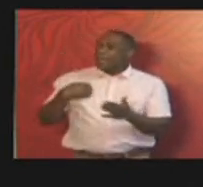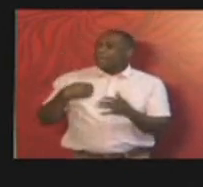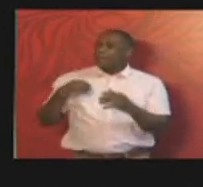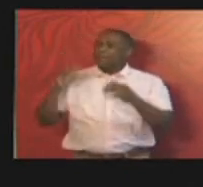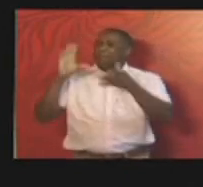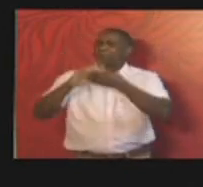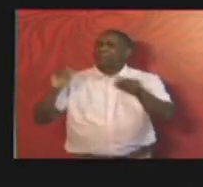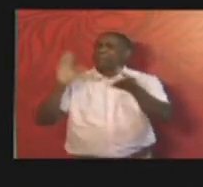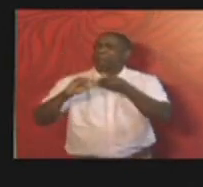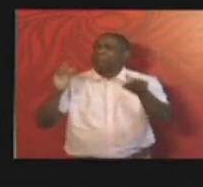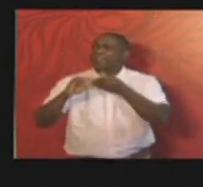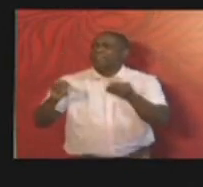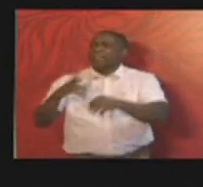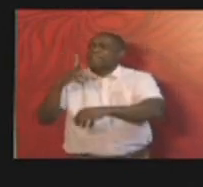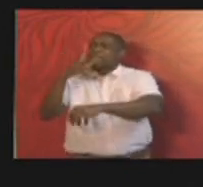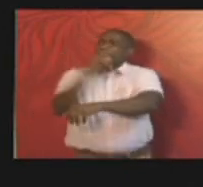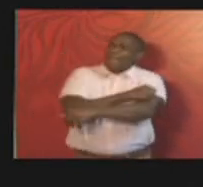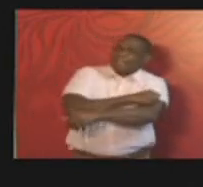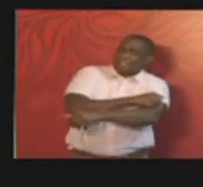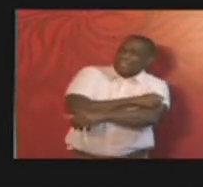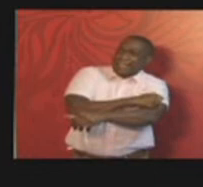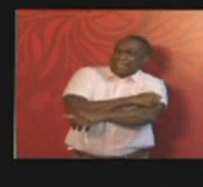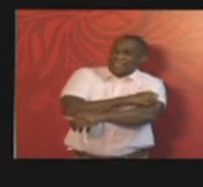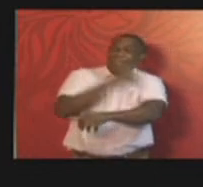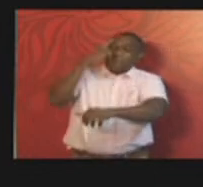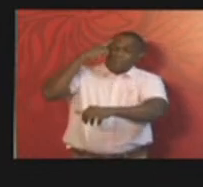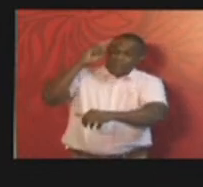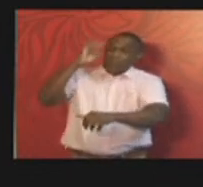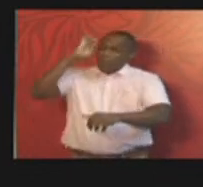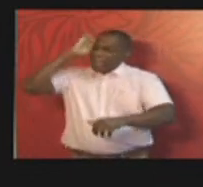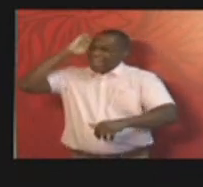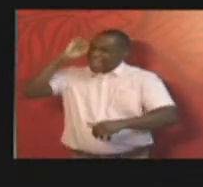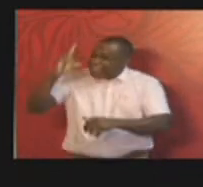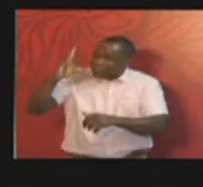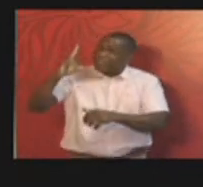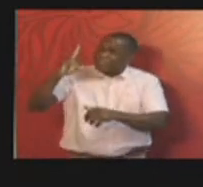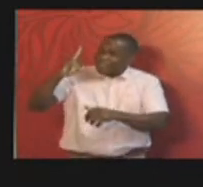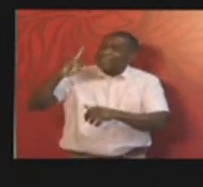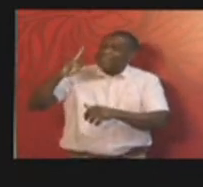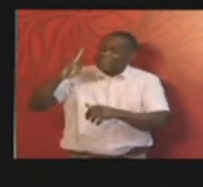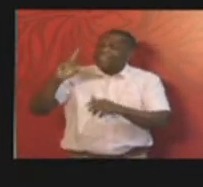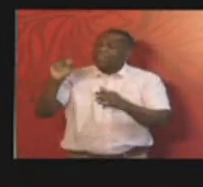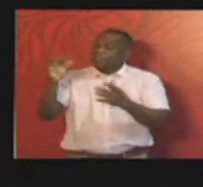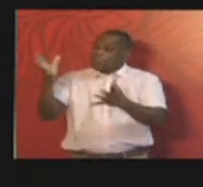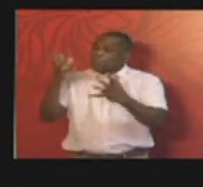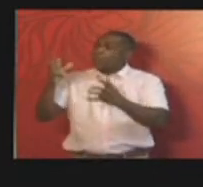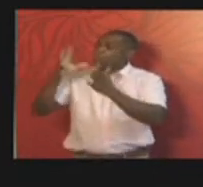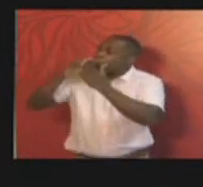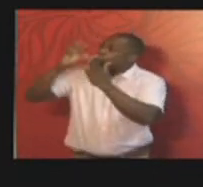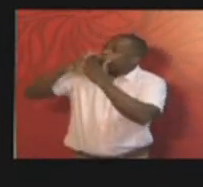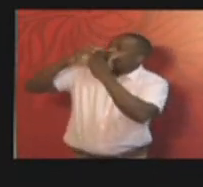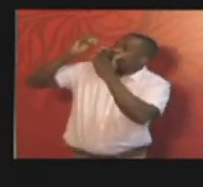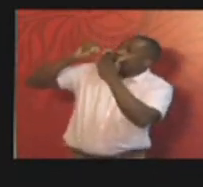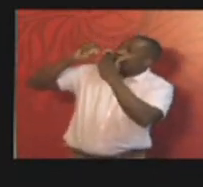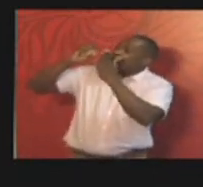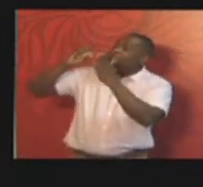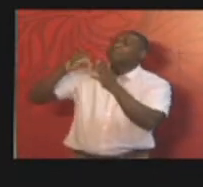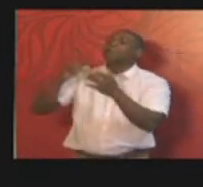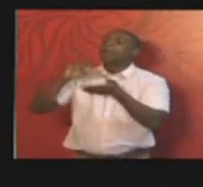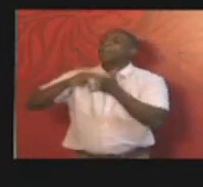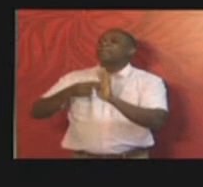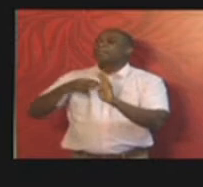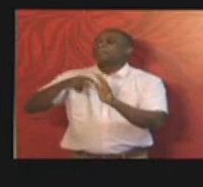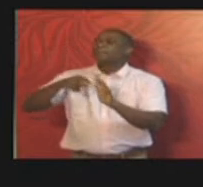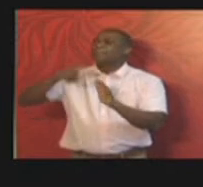Educate, which builds on the Honorable Prime Minister's call, Vaccinate to Operate. So Vaccinate